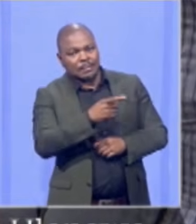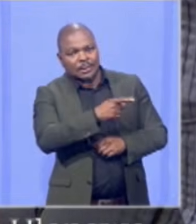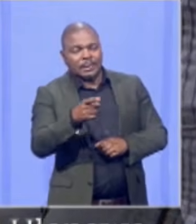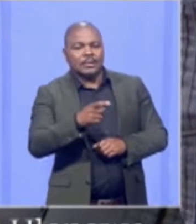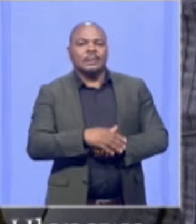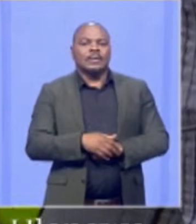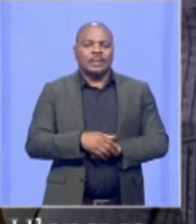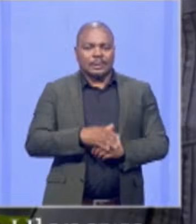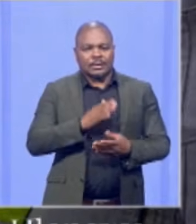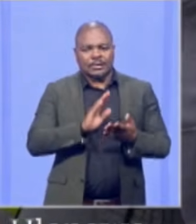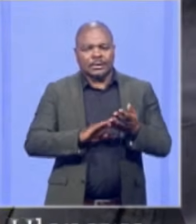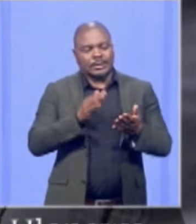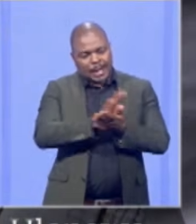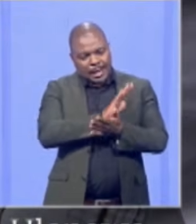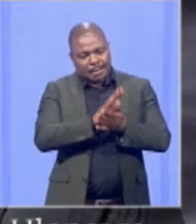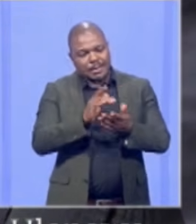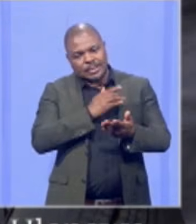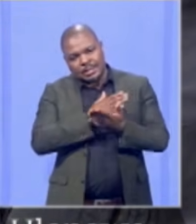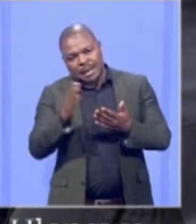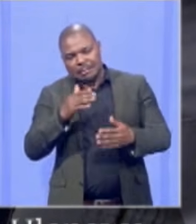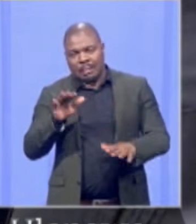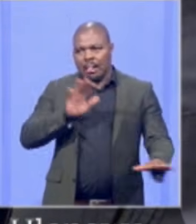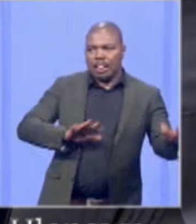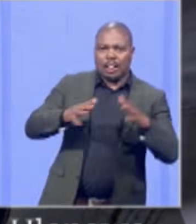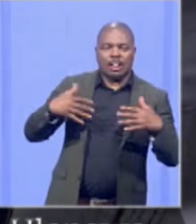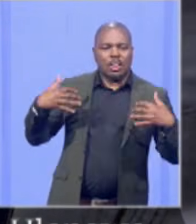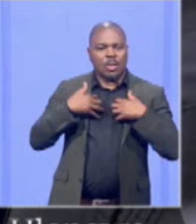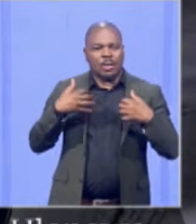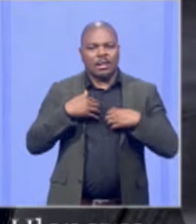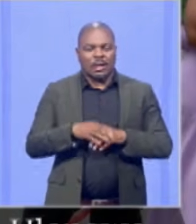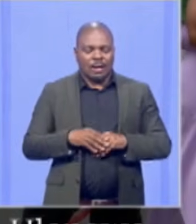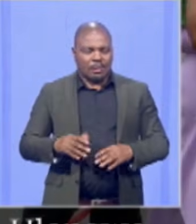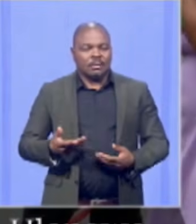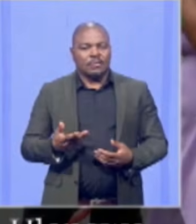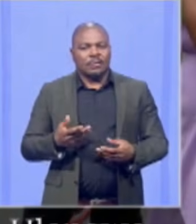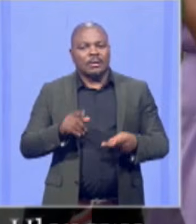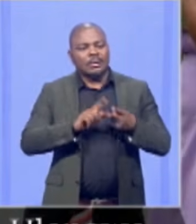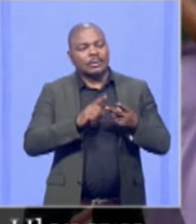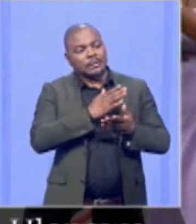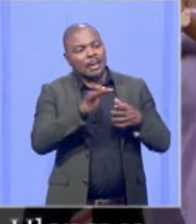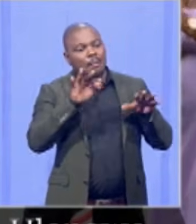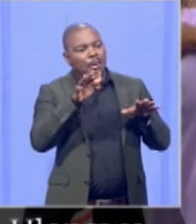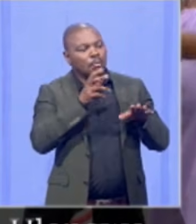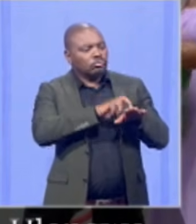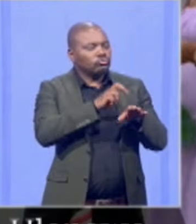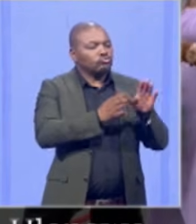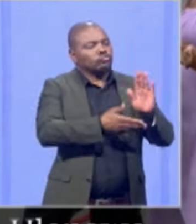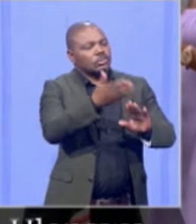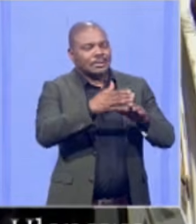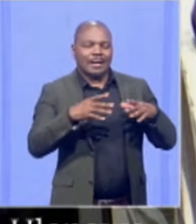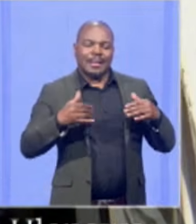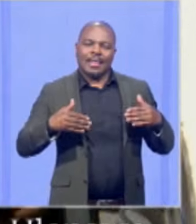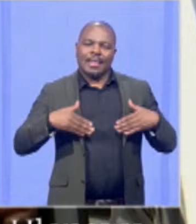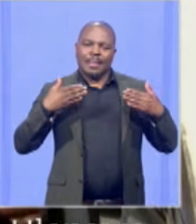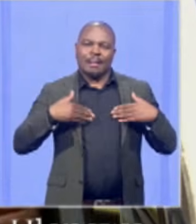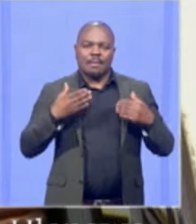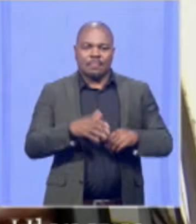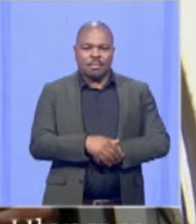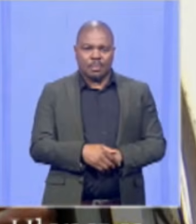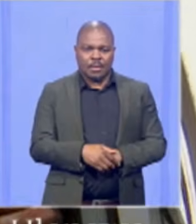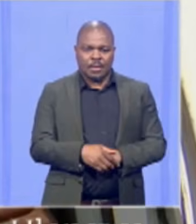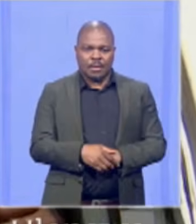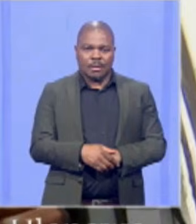letlholo ba bangwe ba ne ba le mo ketsaetsegong. Ba tsaya maeto ba ne ba itumeletse maeto a bona. Tina umshayeli